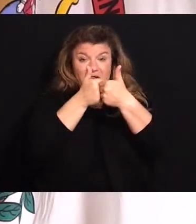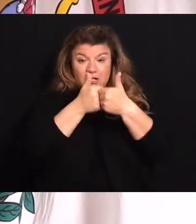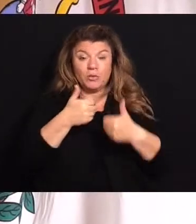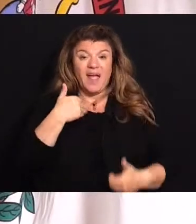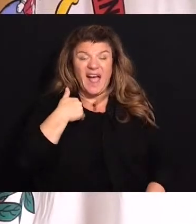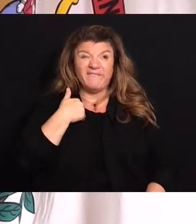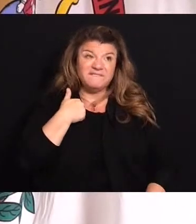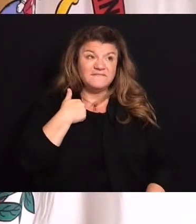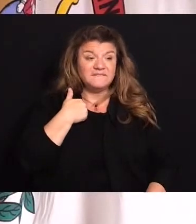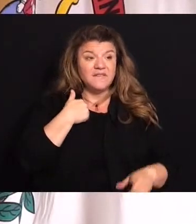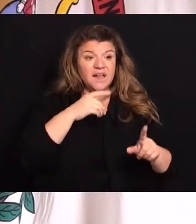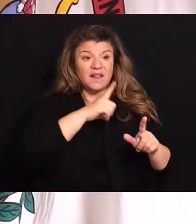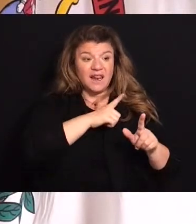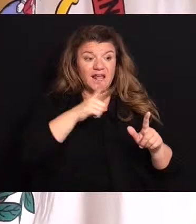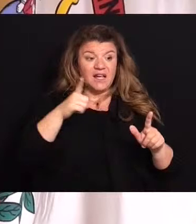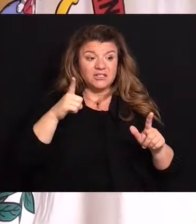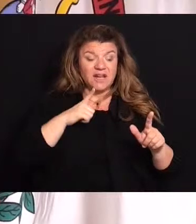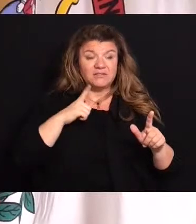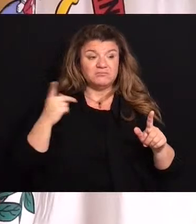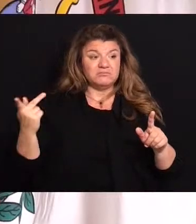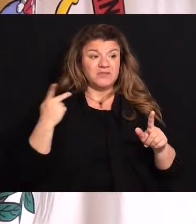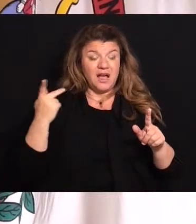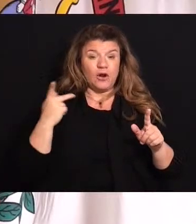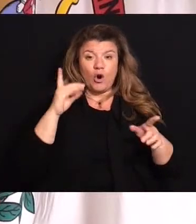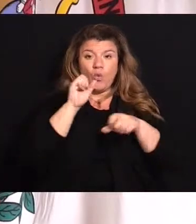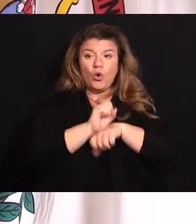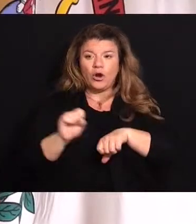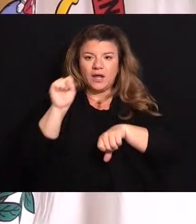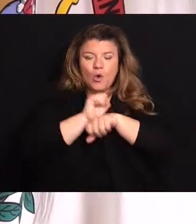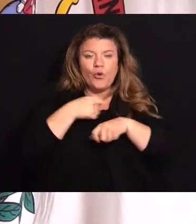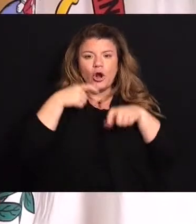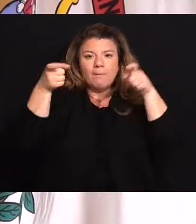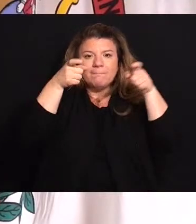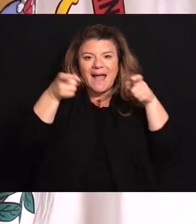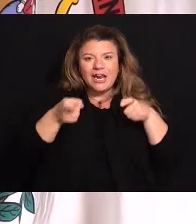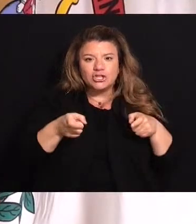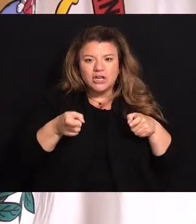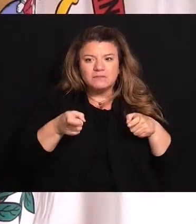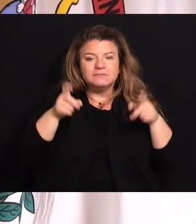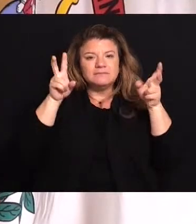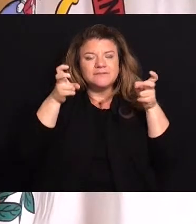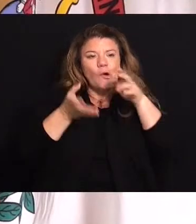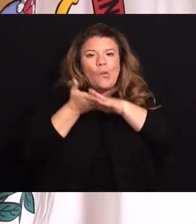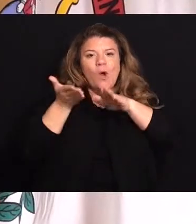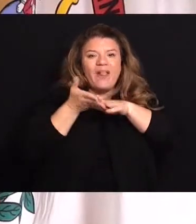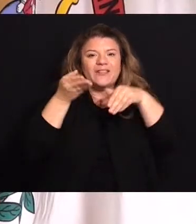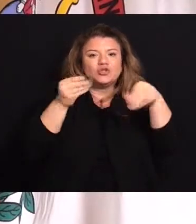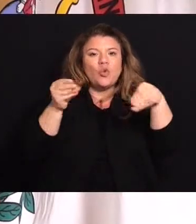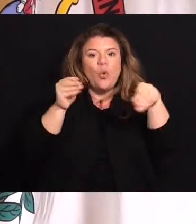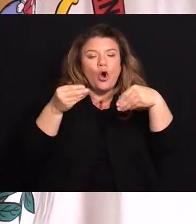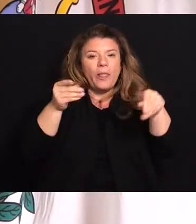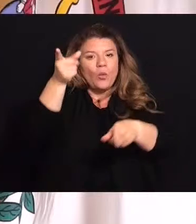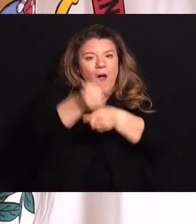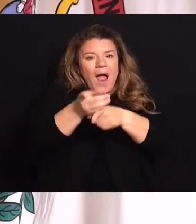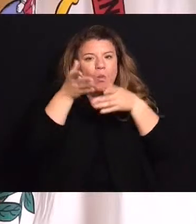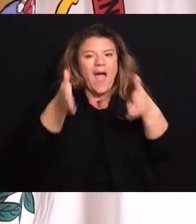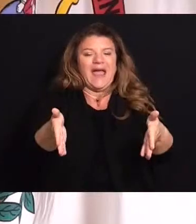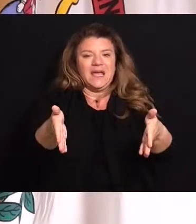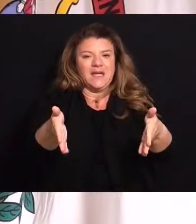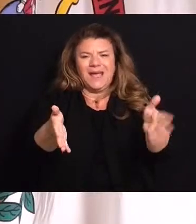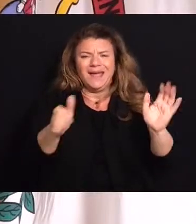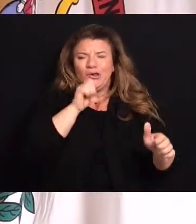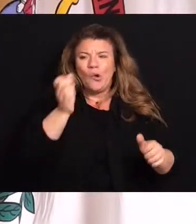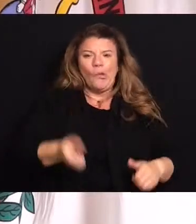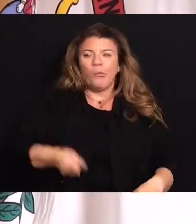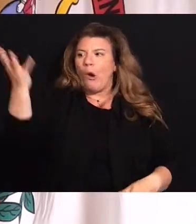I think the legislature and I are doing exactly that. Manage it. Run the store the right way. Don't just throw